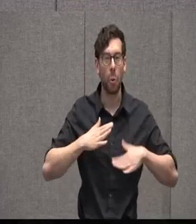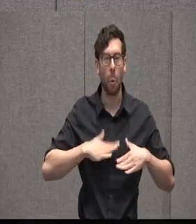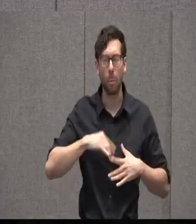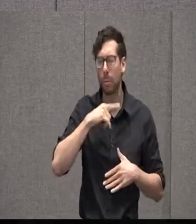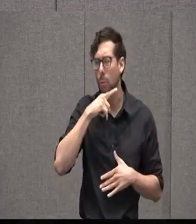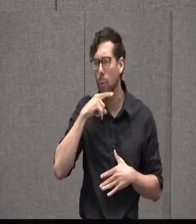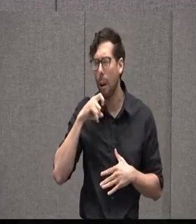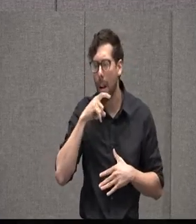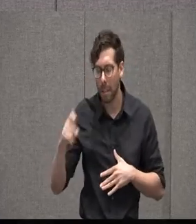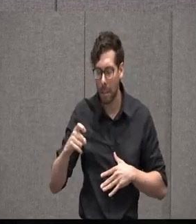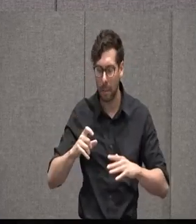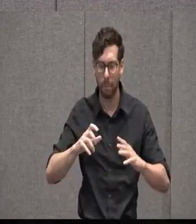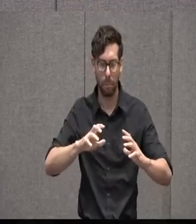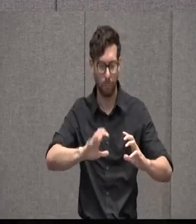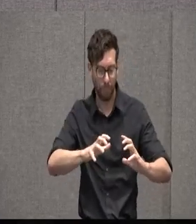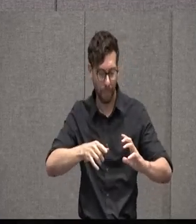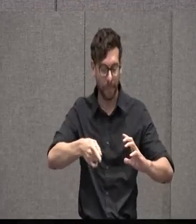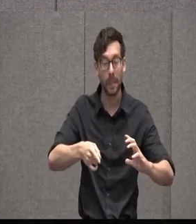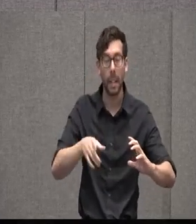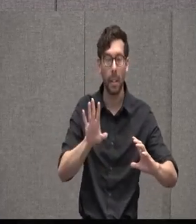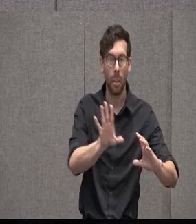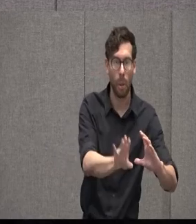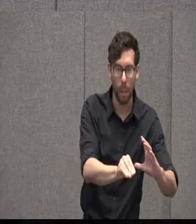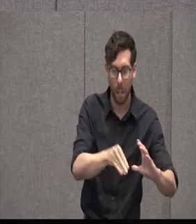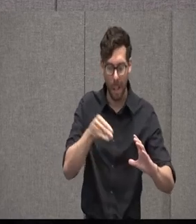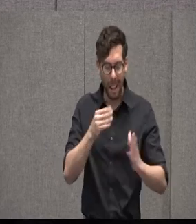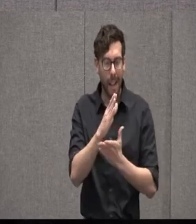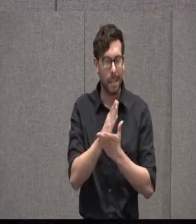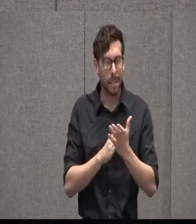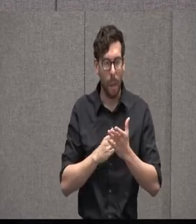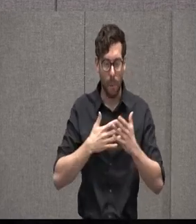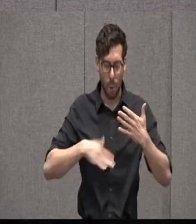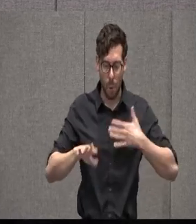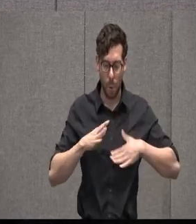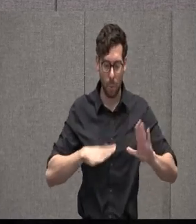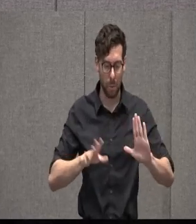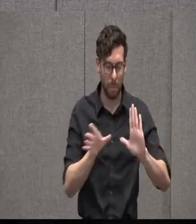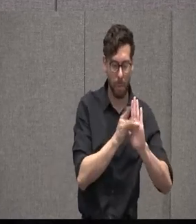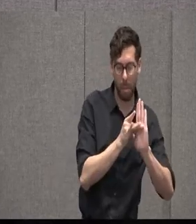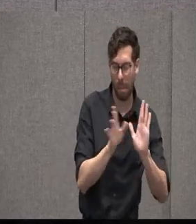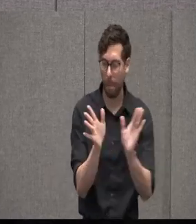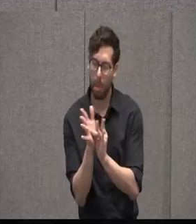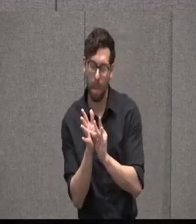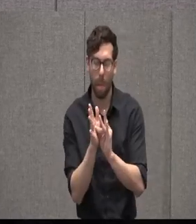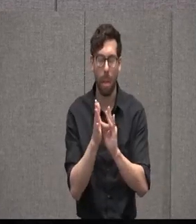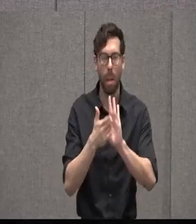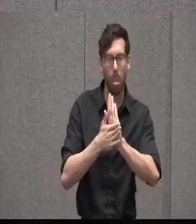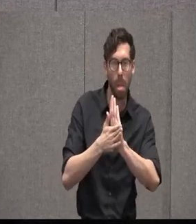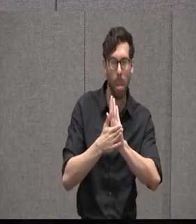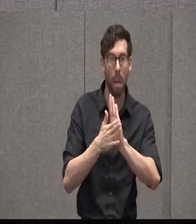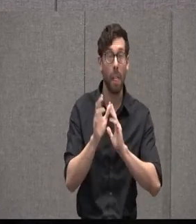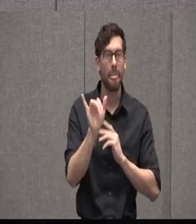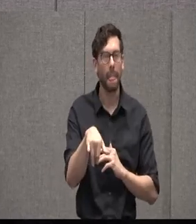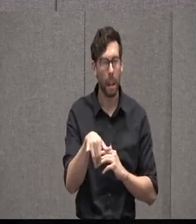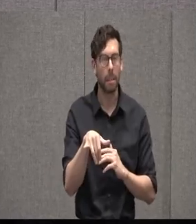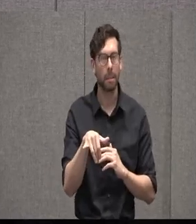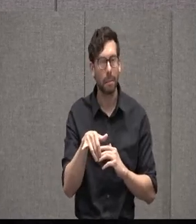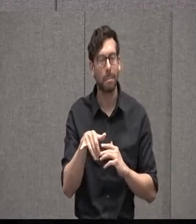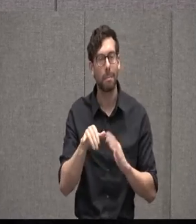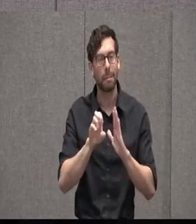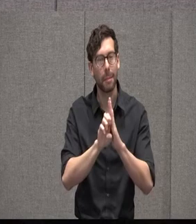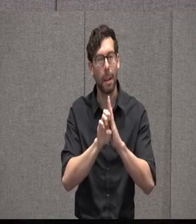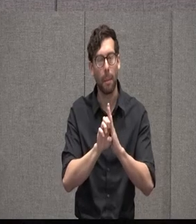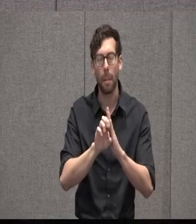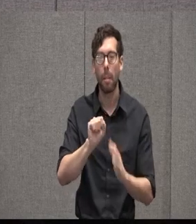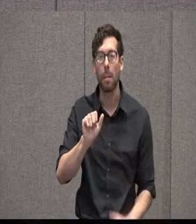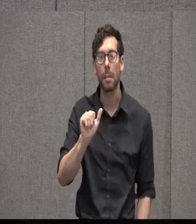out and some socks or some clothes are sticking to each other, that's another example of static electricity. So